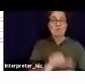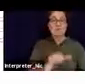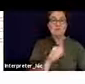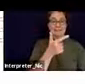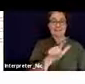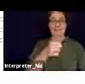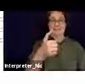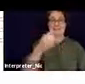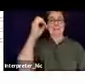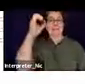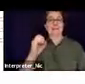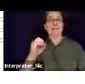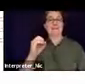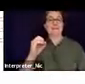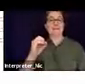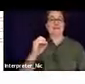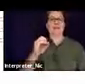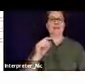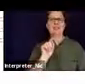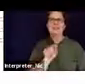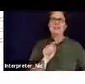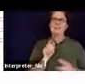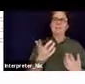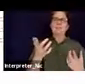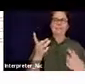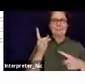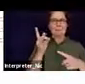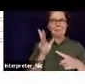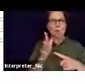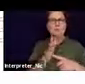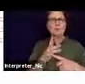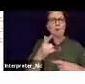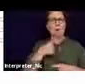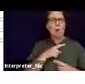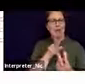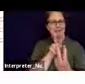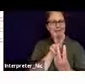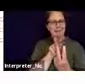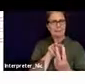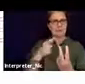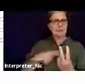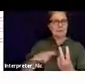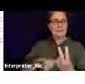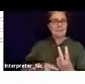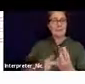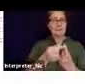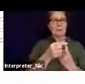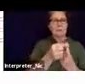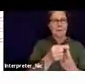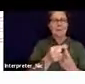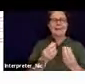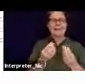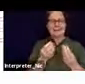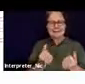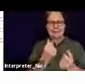important to all or stands out for a couple of reasons. One is that for some individuals,